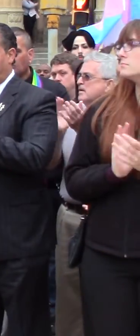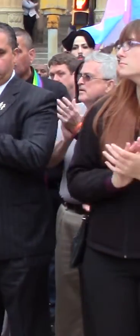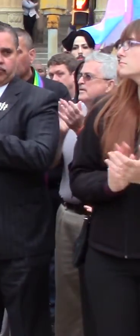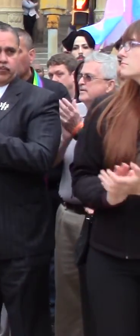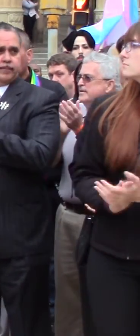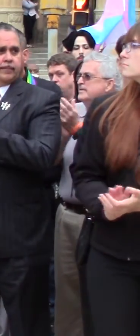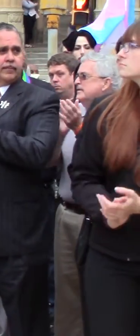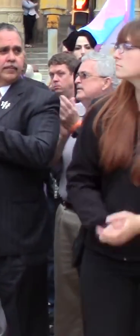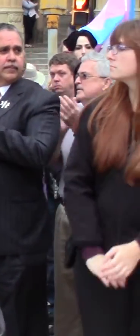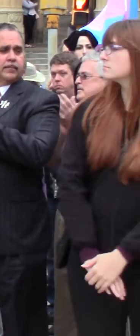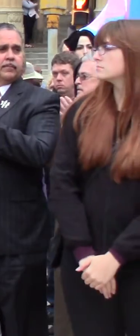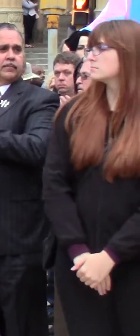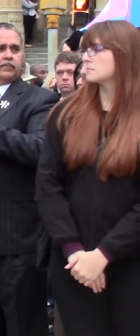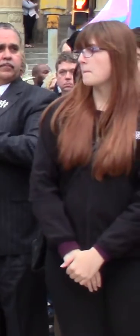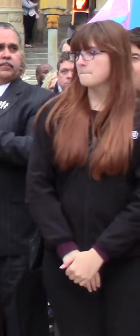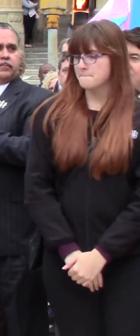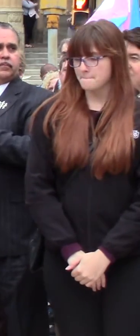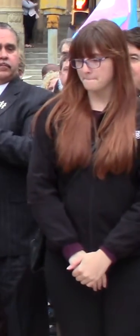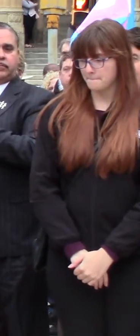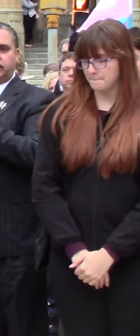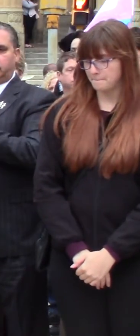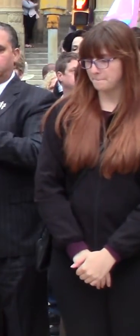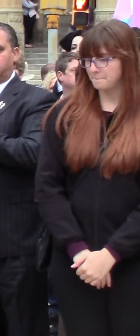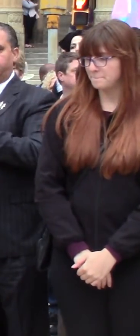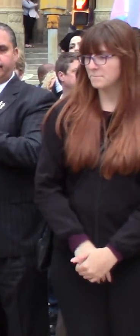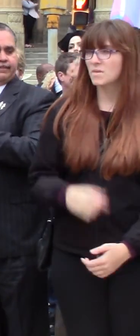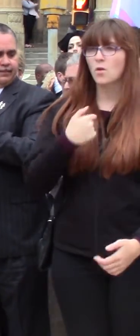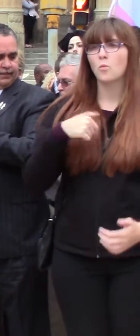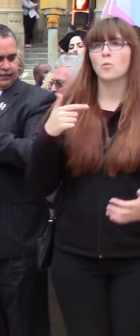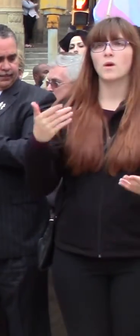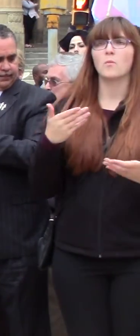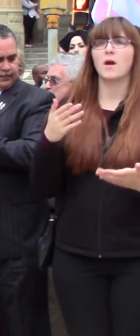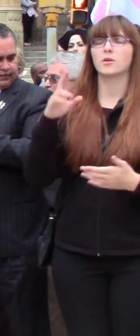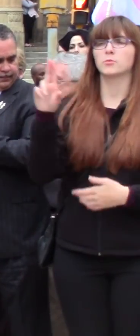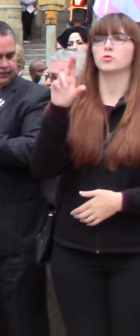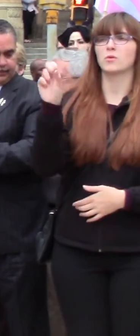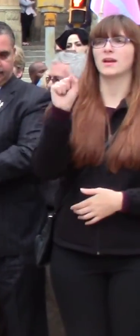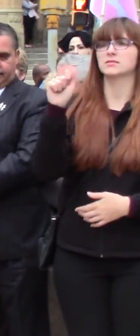We welcome U.S. Attorney William Hochul, Jr.